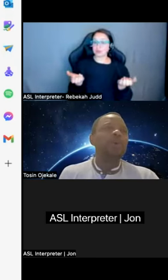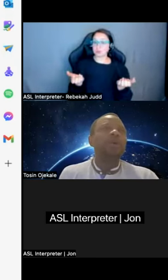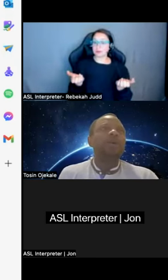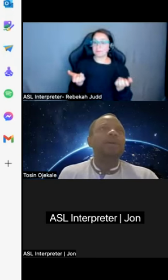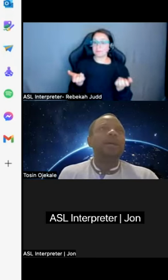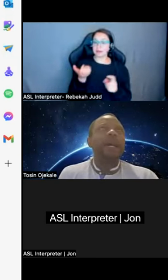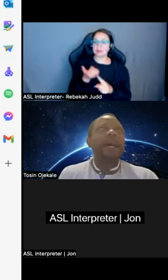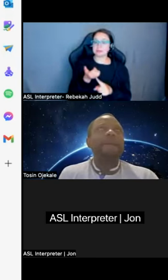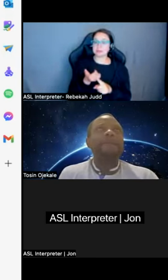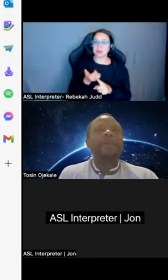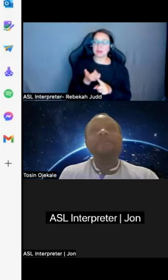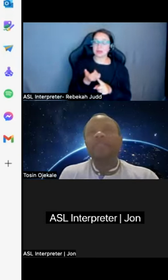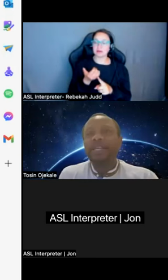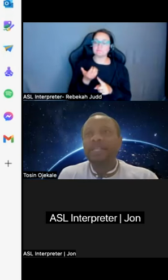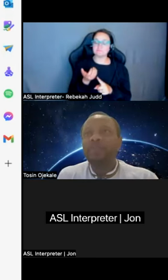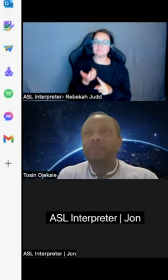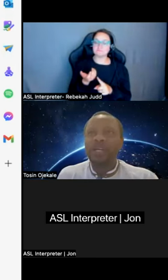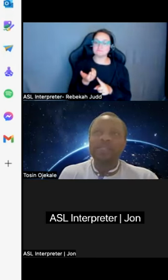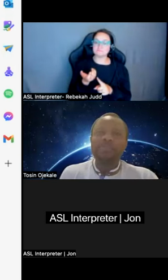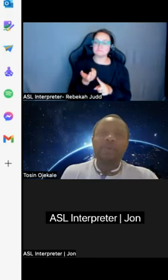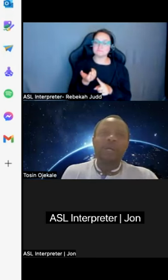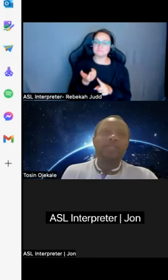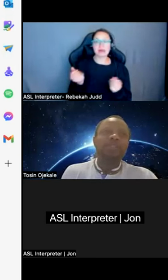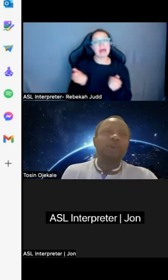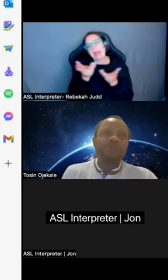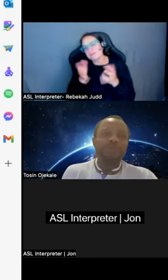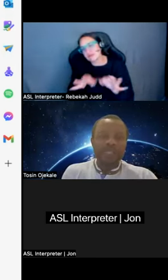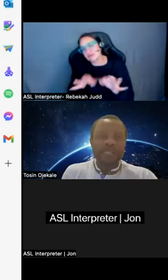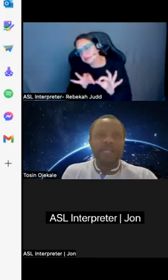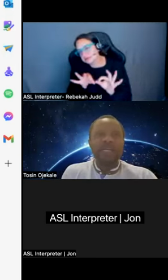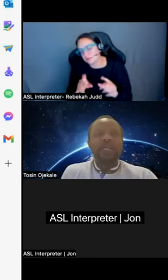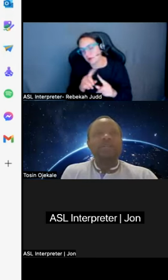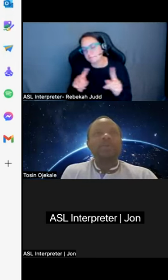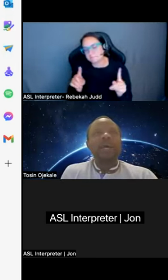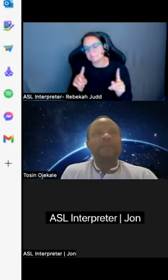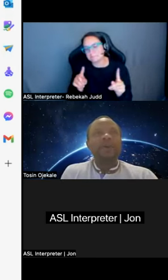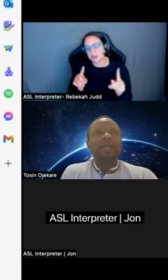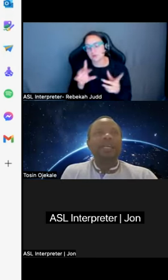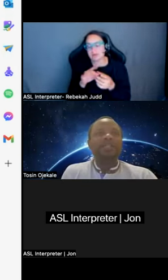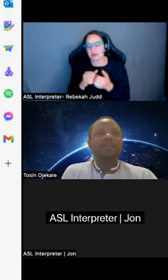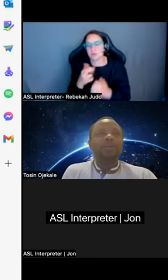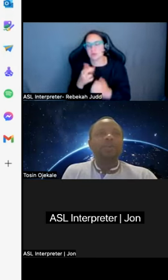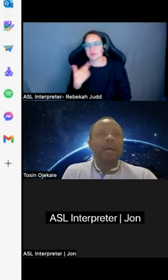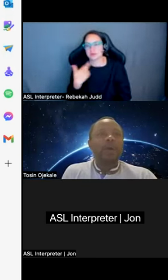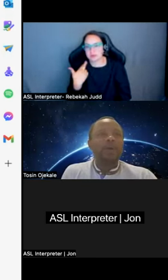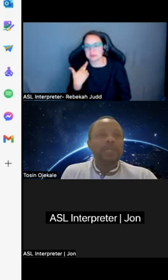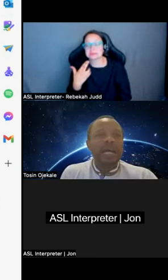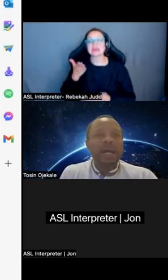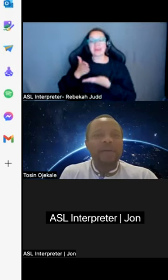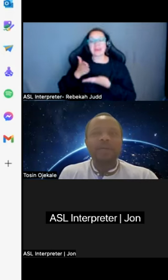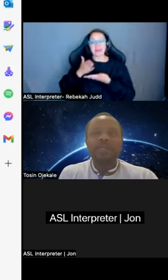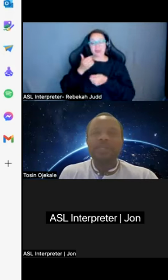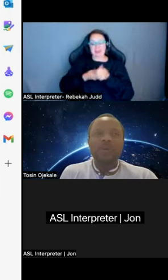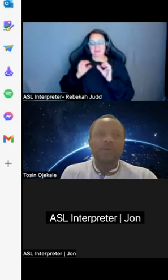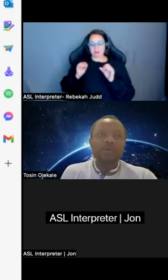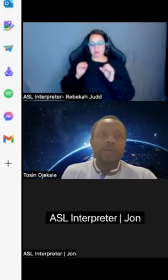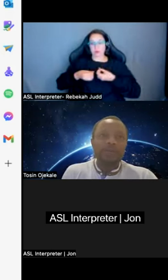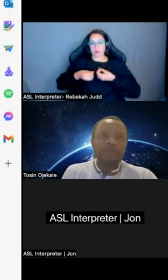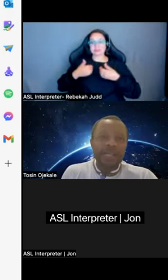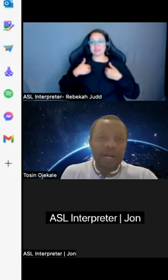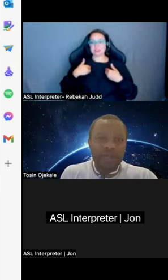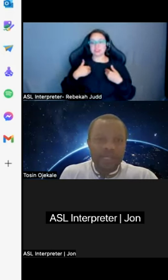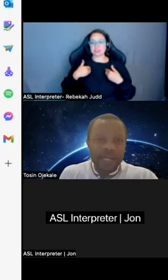so, everything is important, but when it comes to risk, so every organization would always have what is